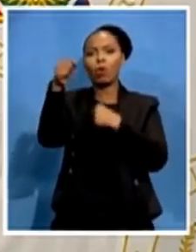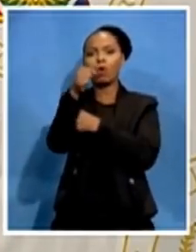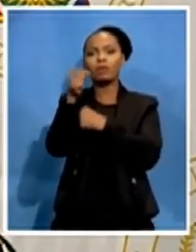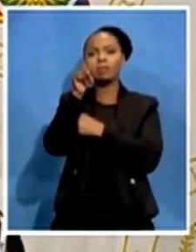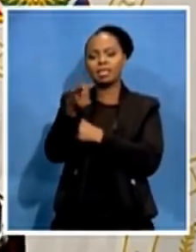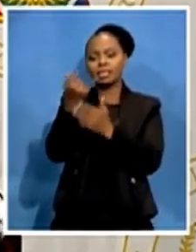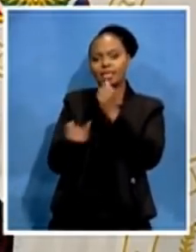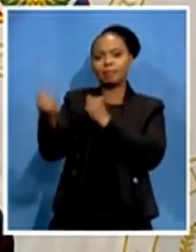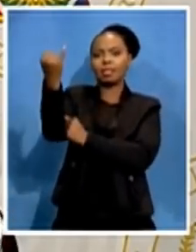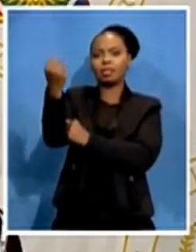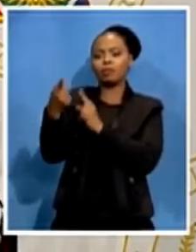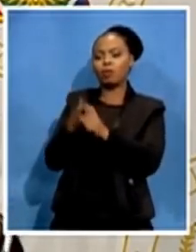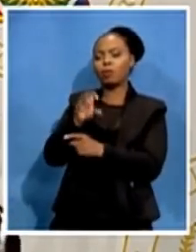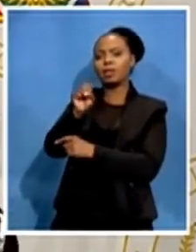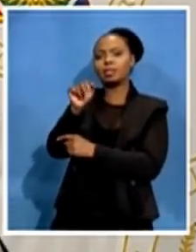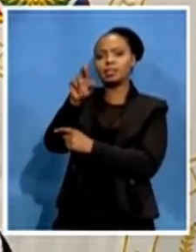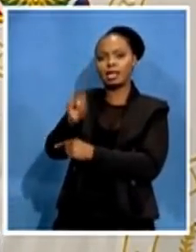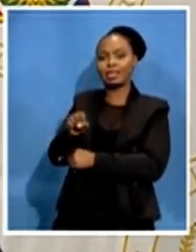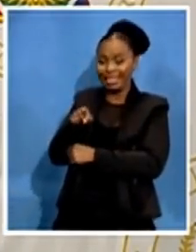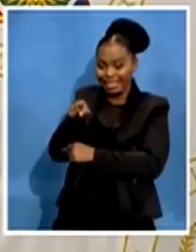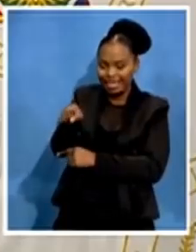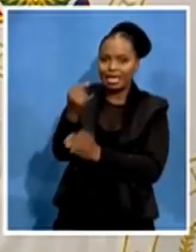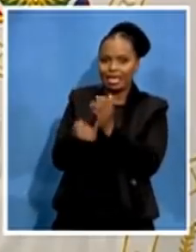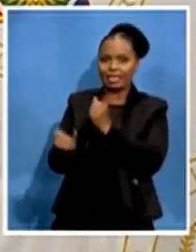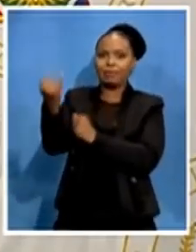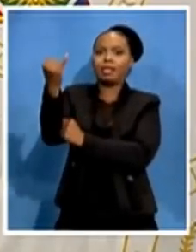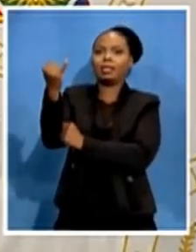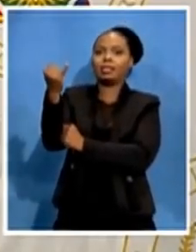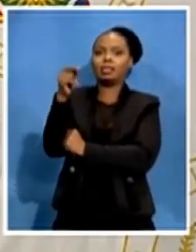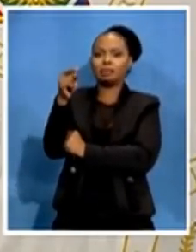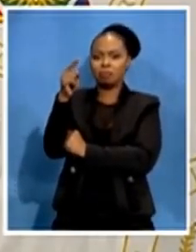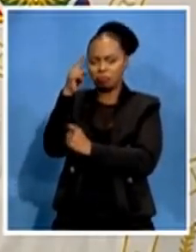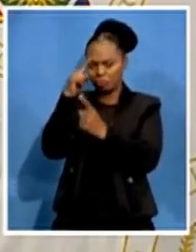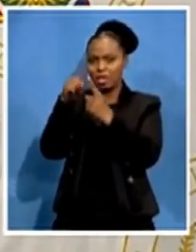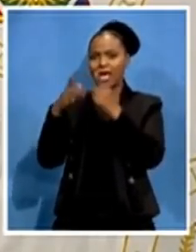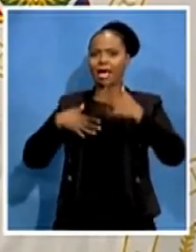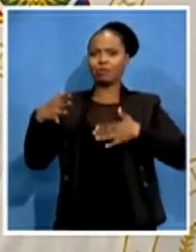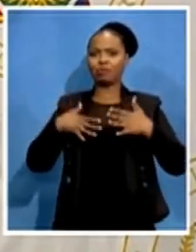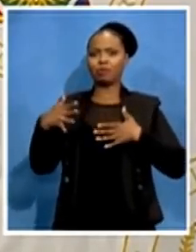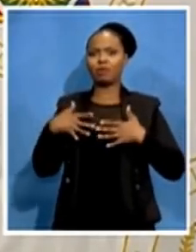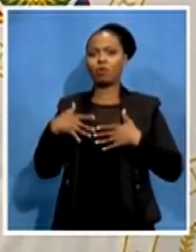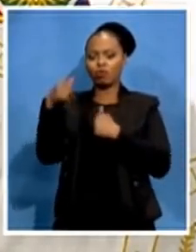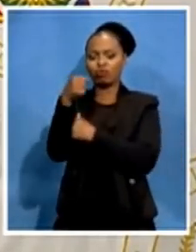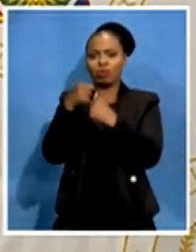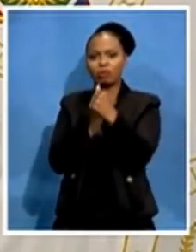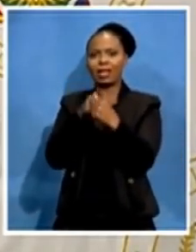of independence, administrative or structural independence that you need in relation to